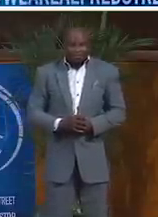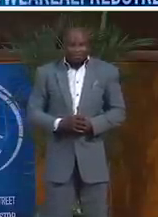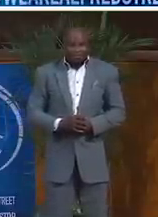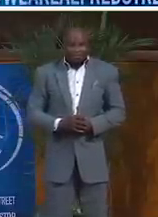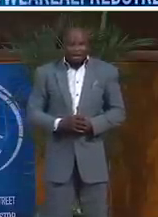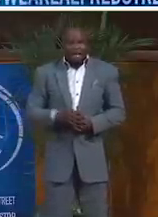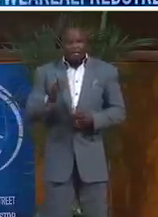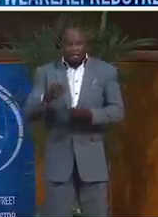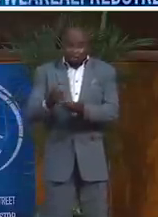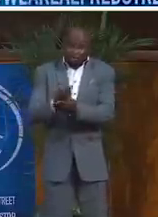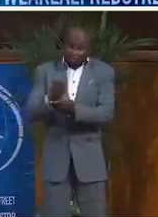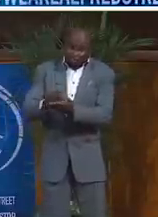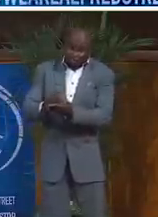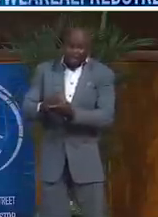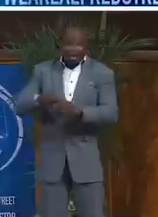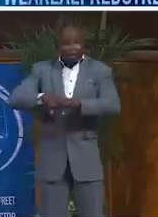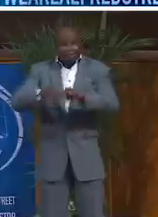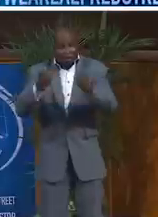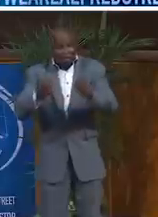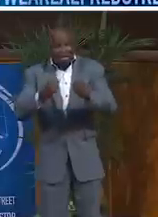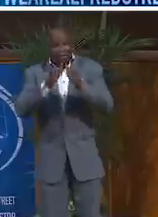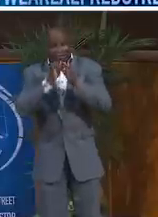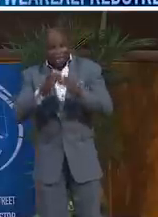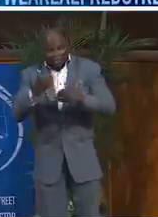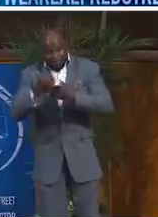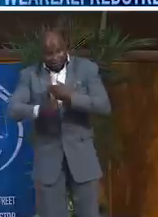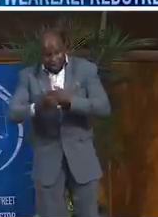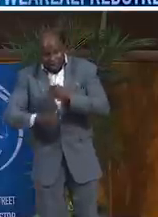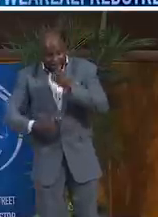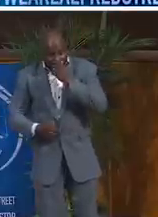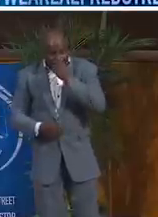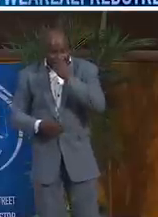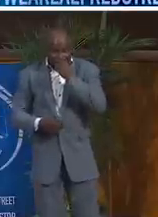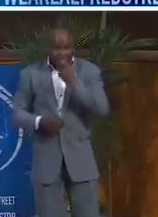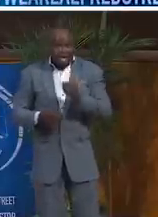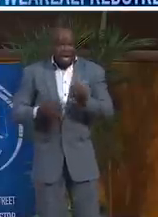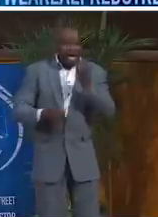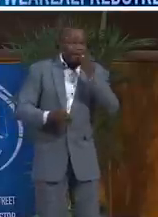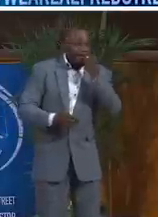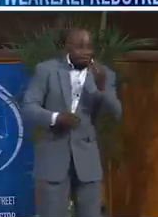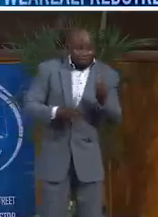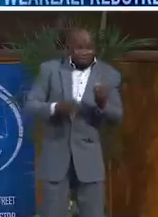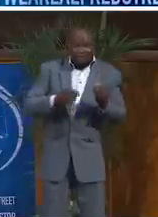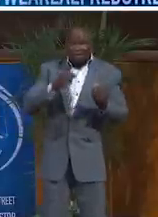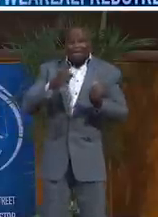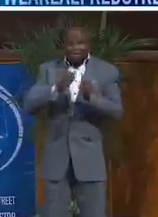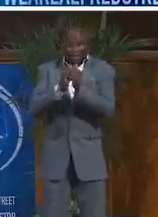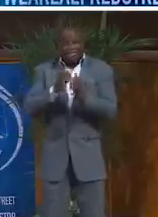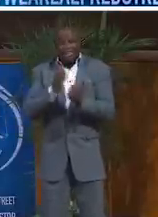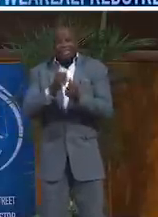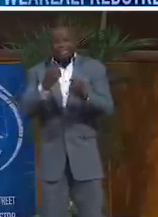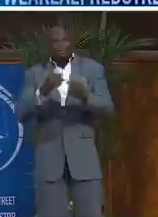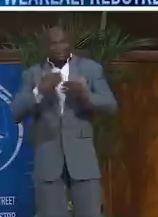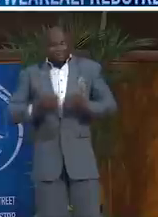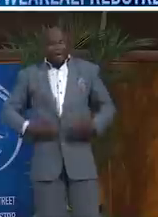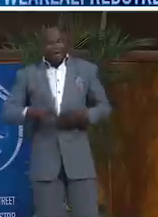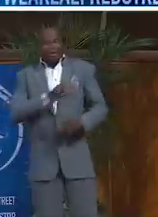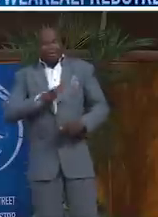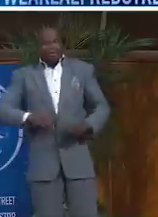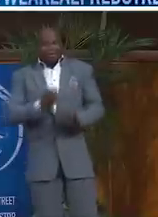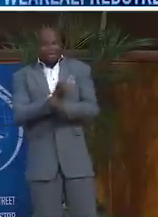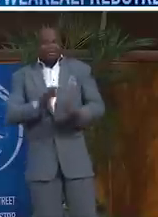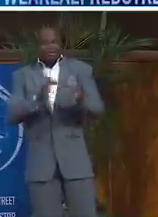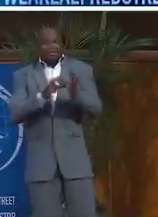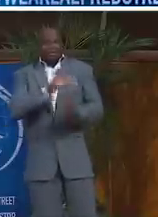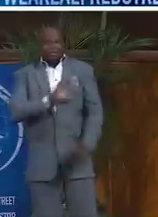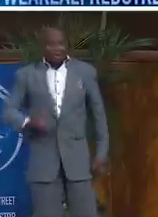And we take of broken, blessed bread, and we eat together, declaring that this is the body of our Lord and Savior